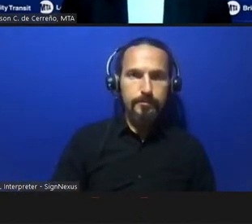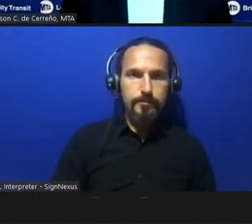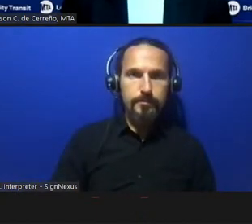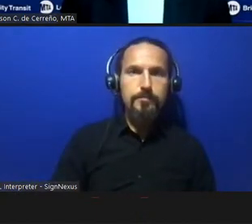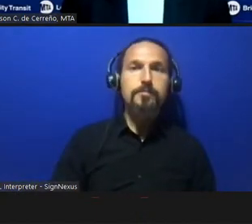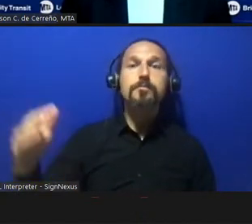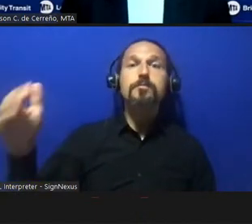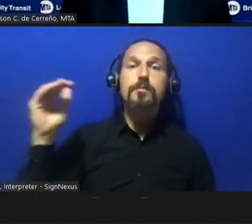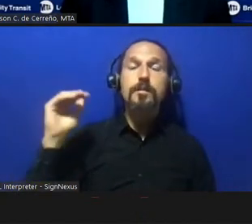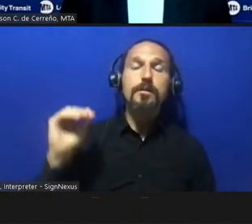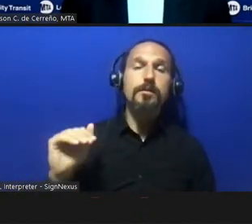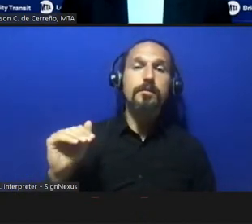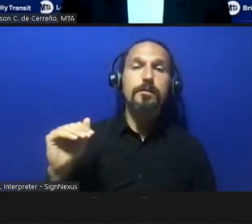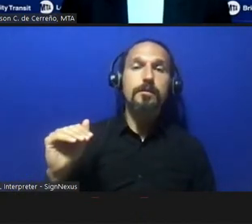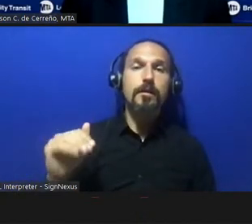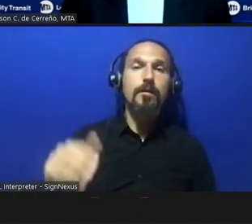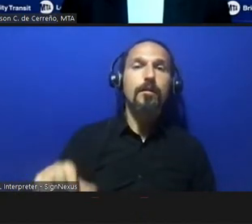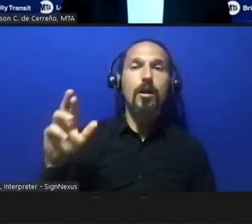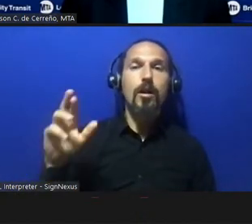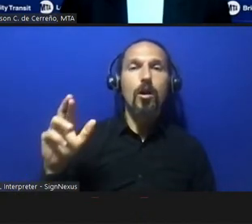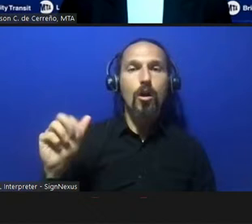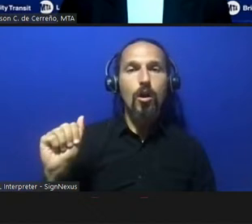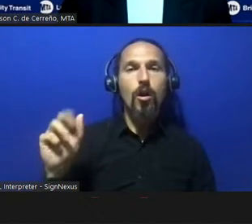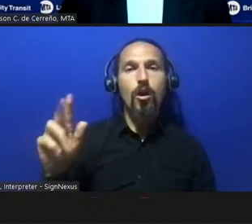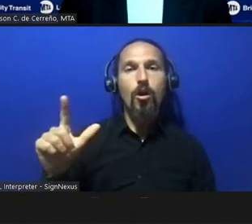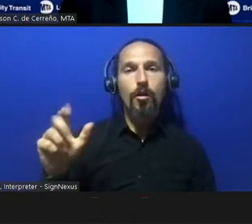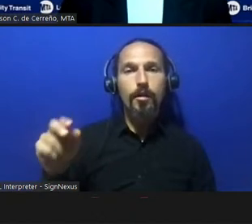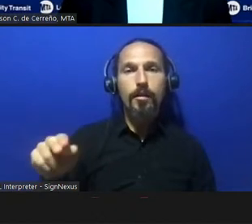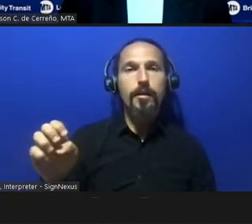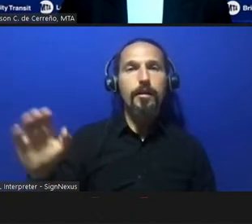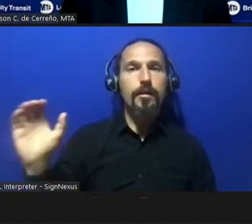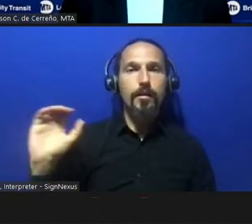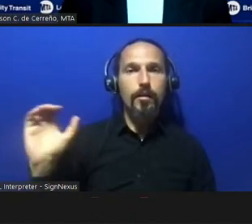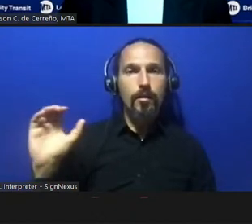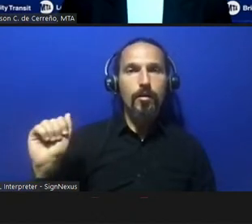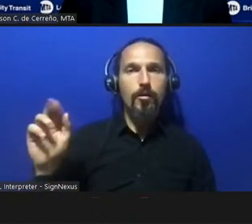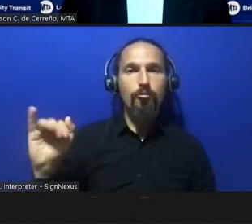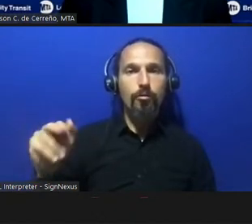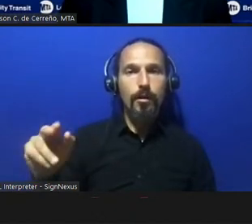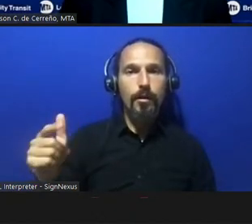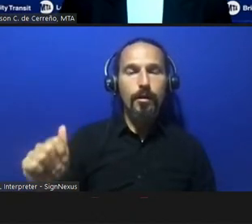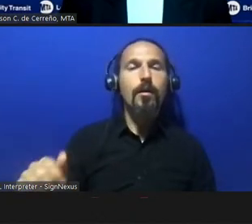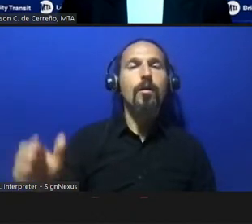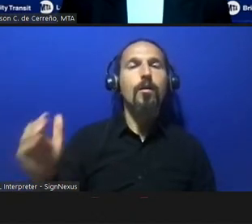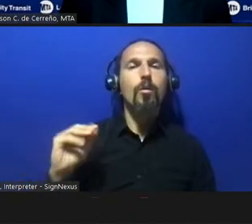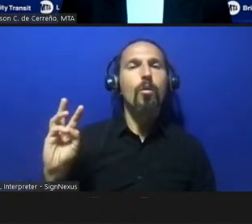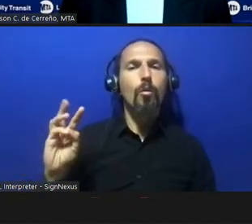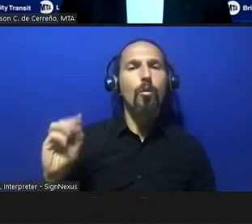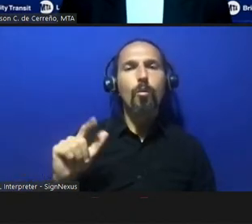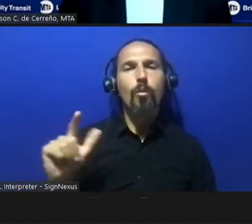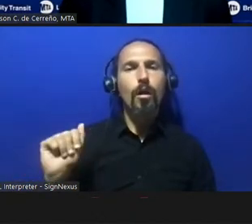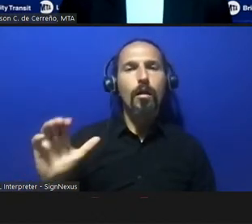our next speaker is arlene karinga followed by wallace john